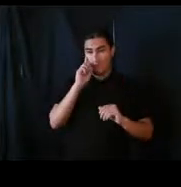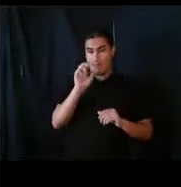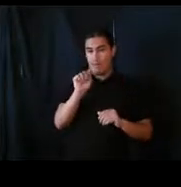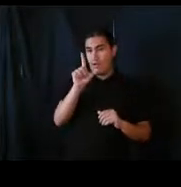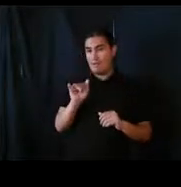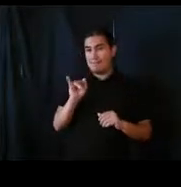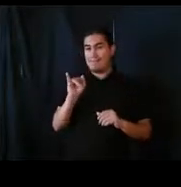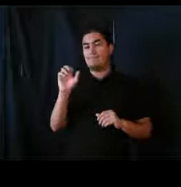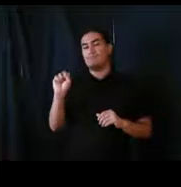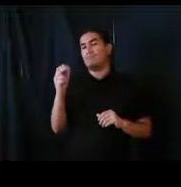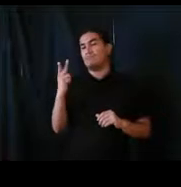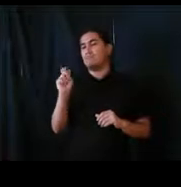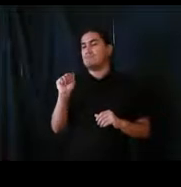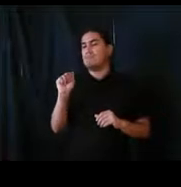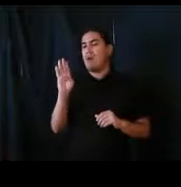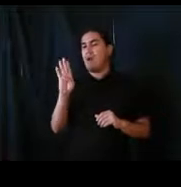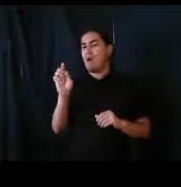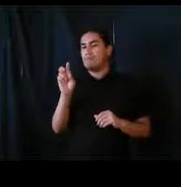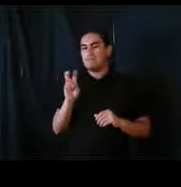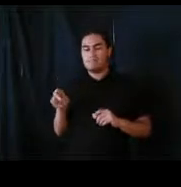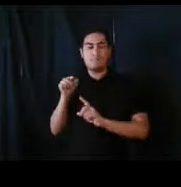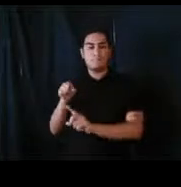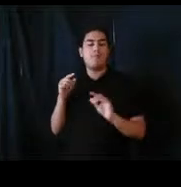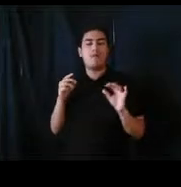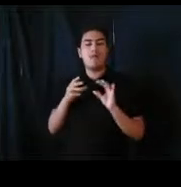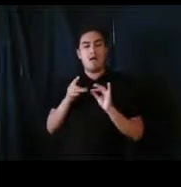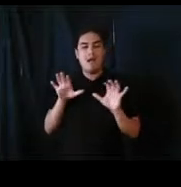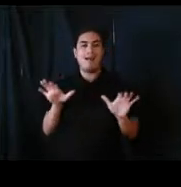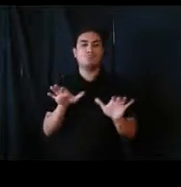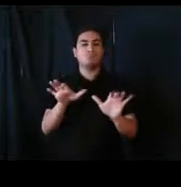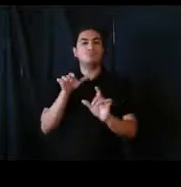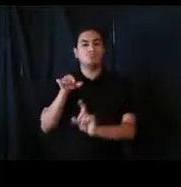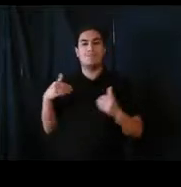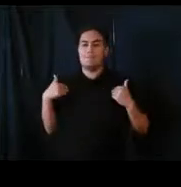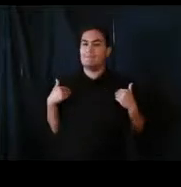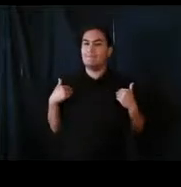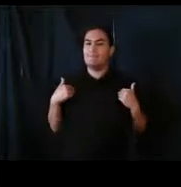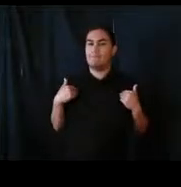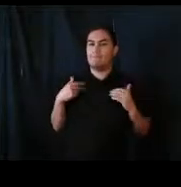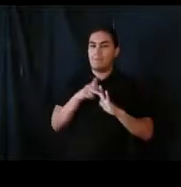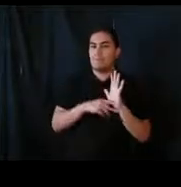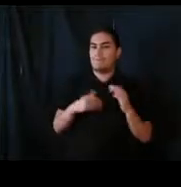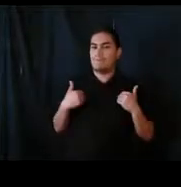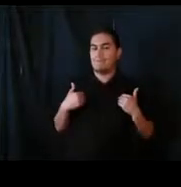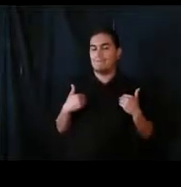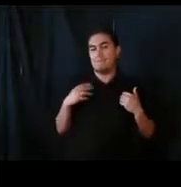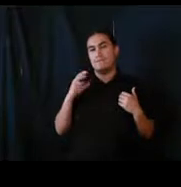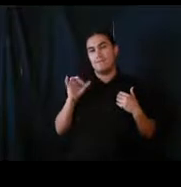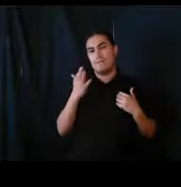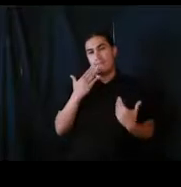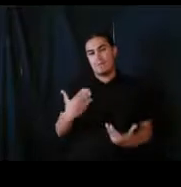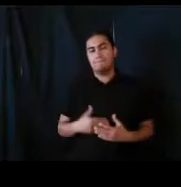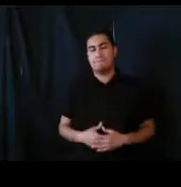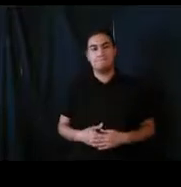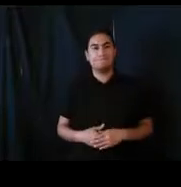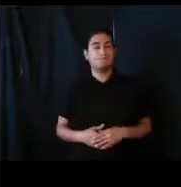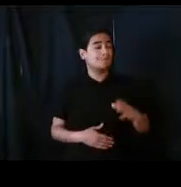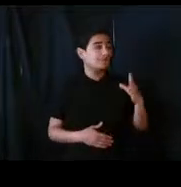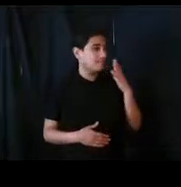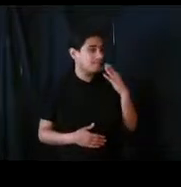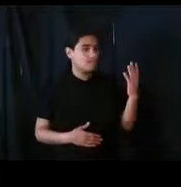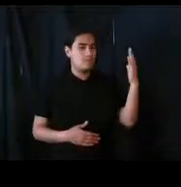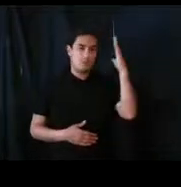great that we have a policy that's the actions and in taking those actions so thank you thank you and i i know when we were in